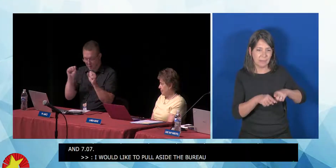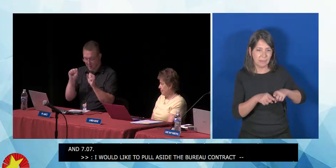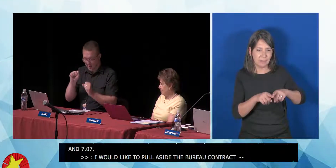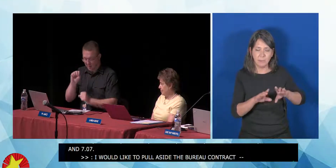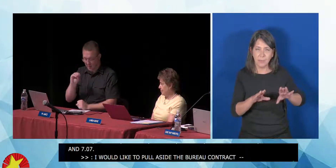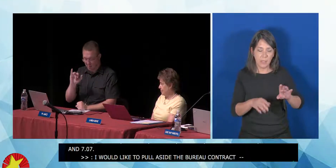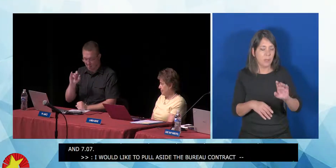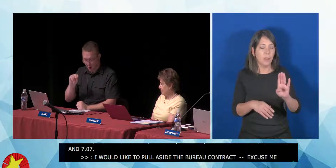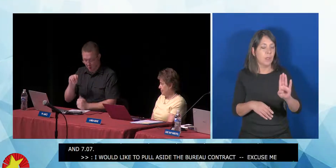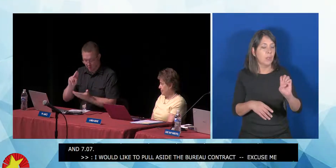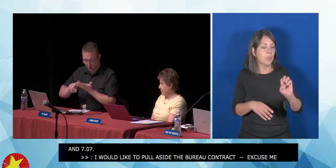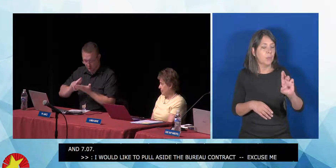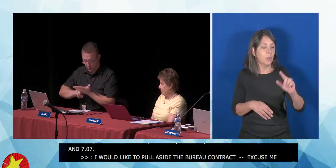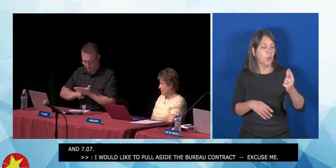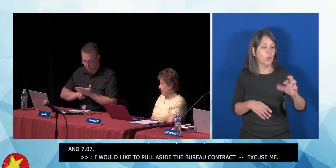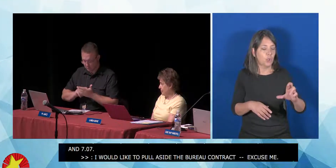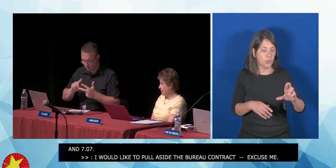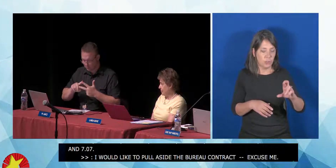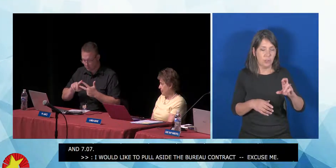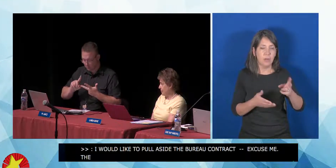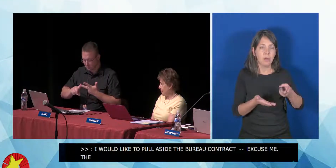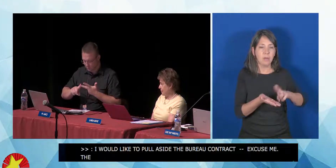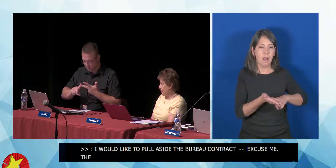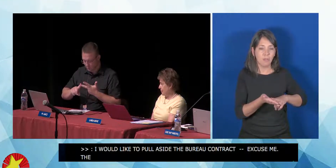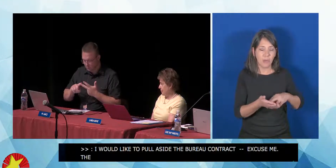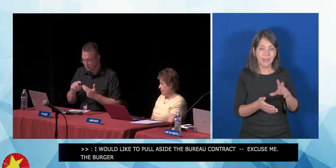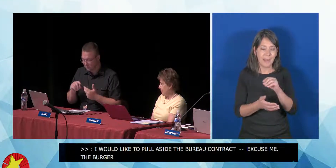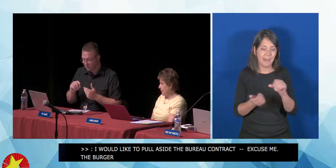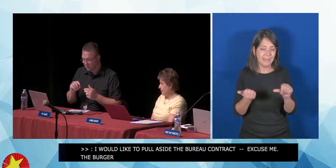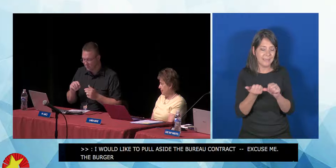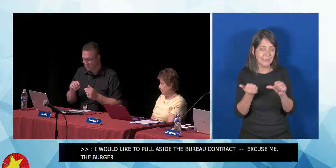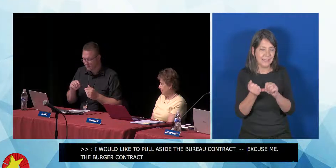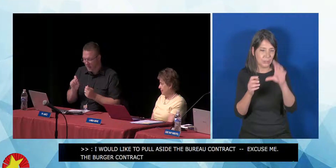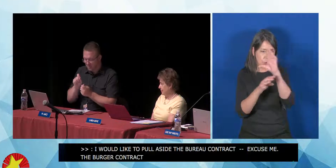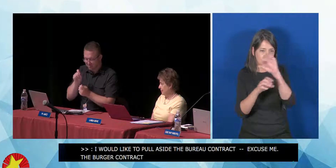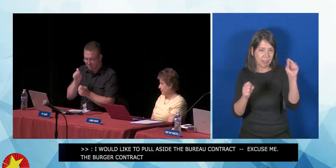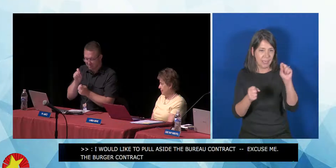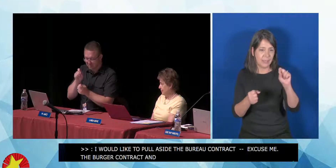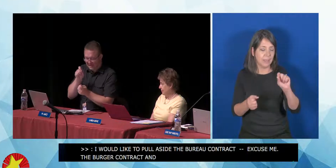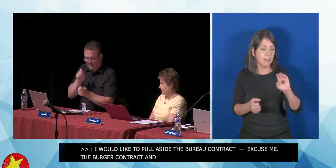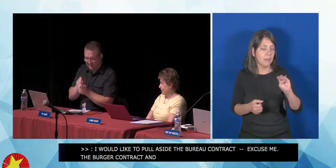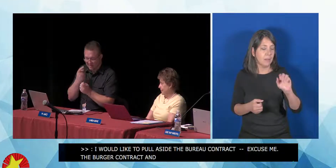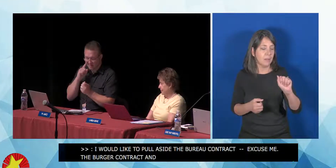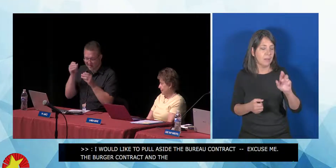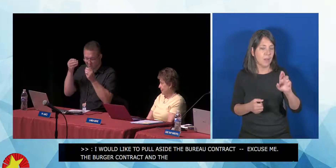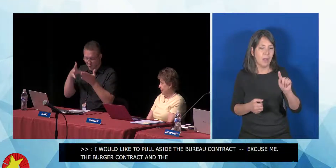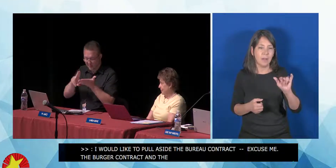the Berger contract, and the Assistant Superintendent Martin contract.